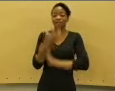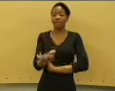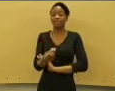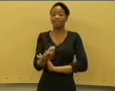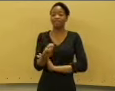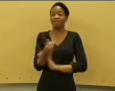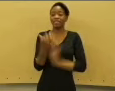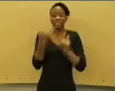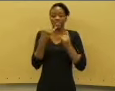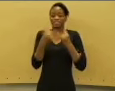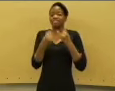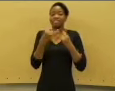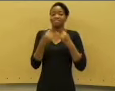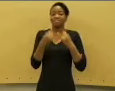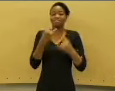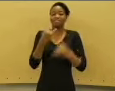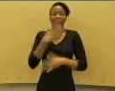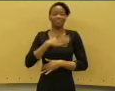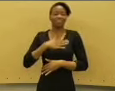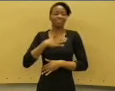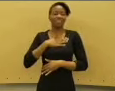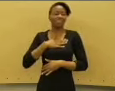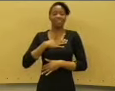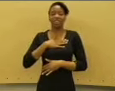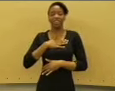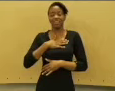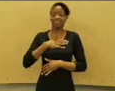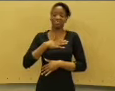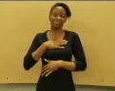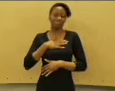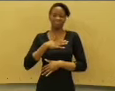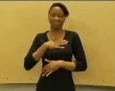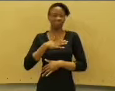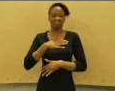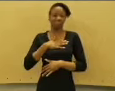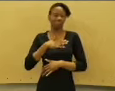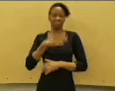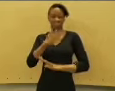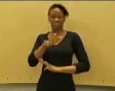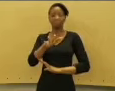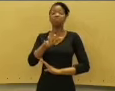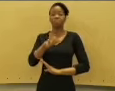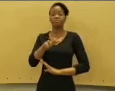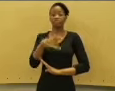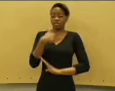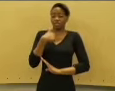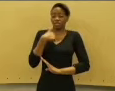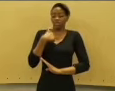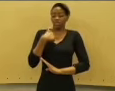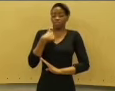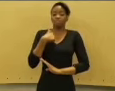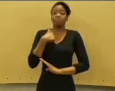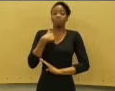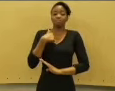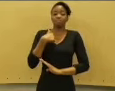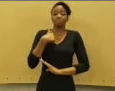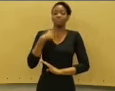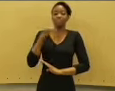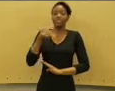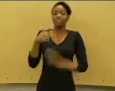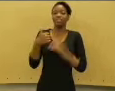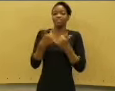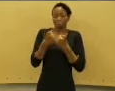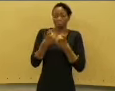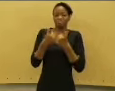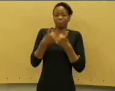disappears. You know, just myself speaking as a woman who's out dating and saying to